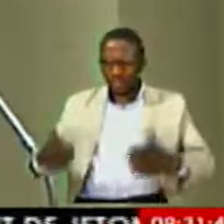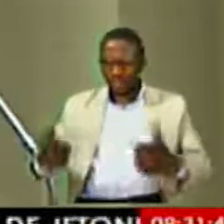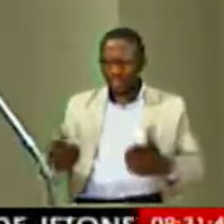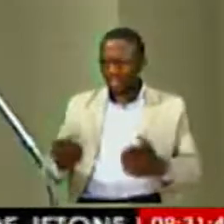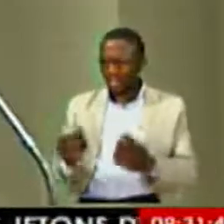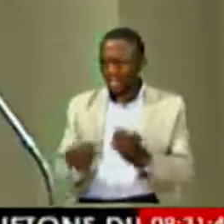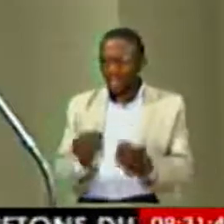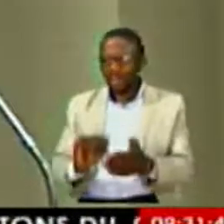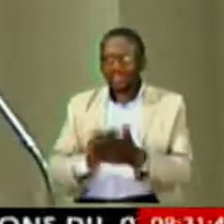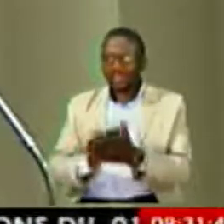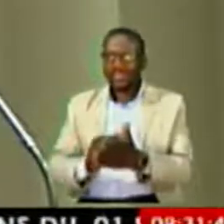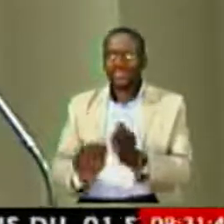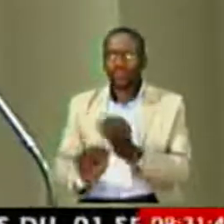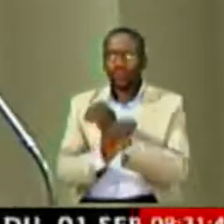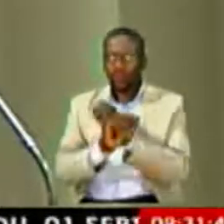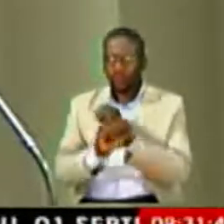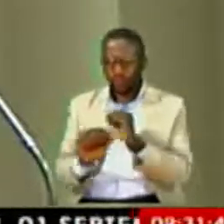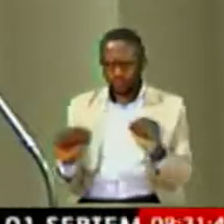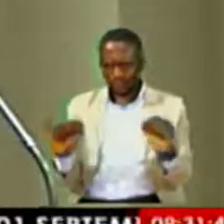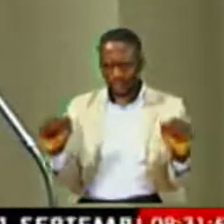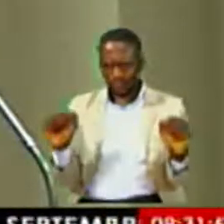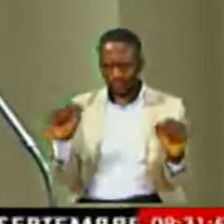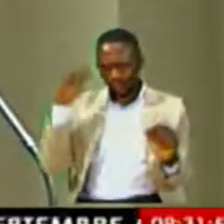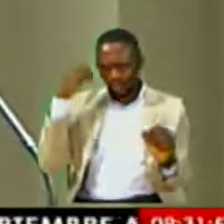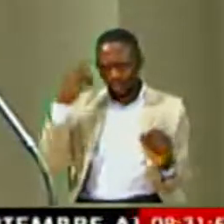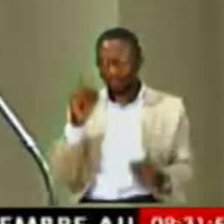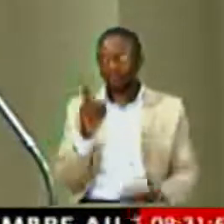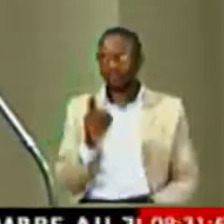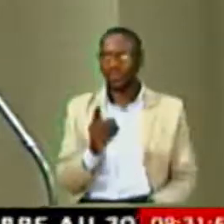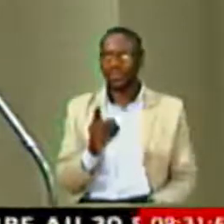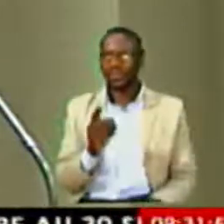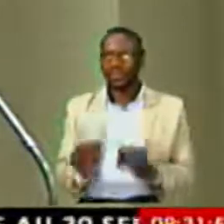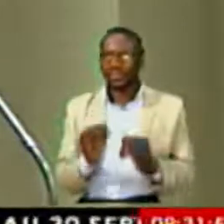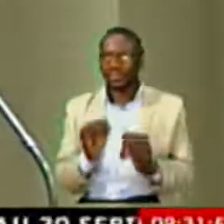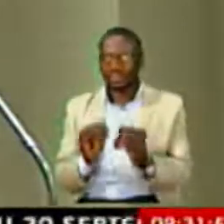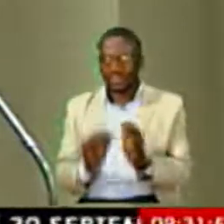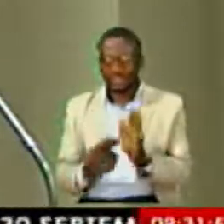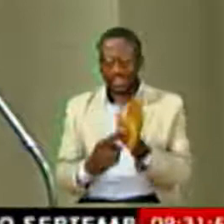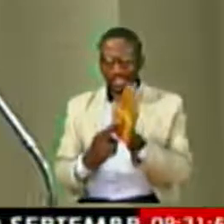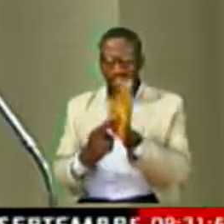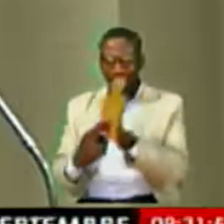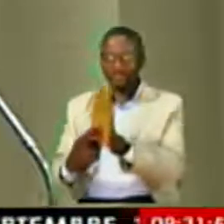if Jesus Christ is your salvation, s'il représente pour vous